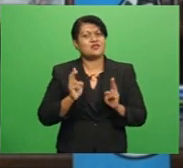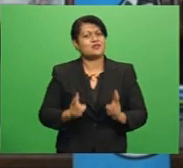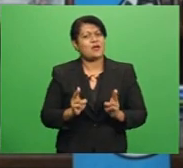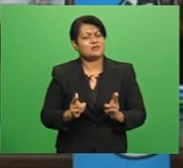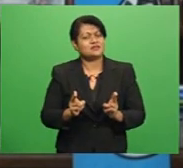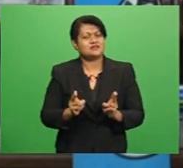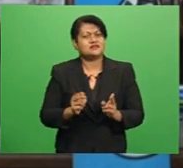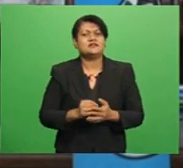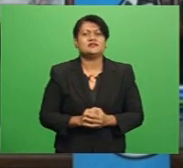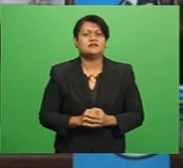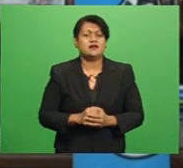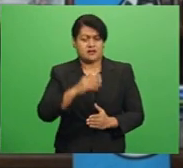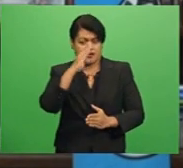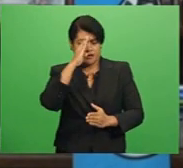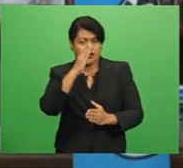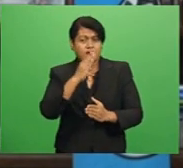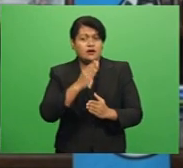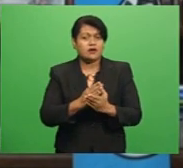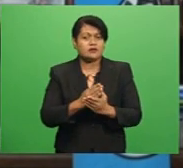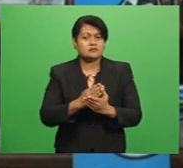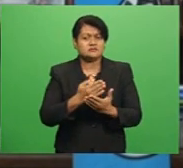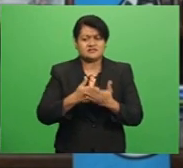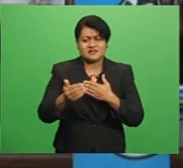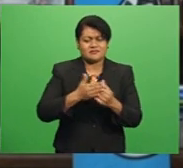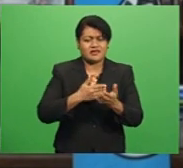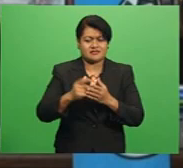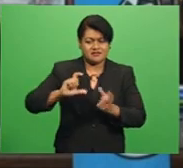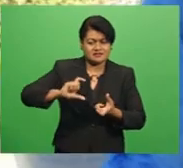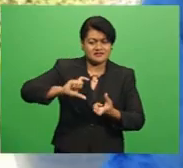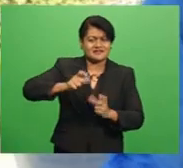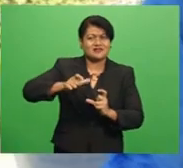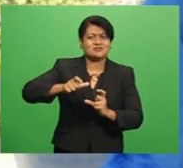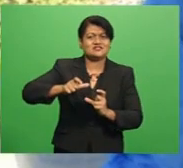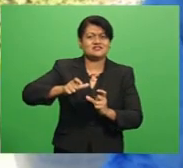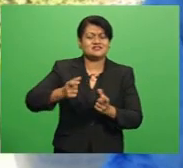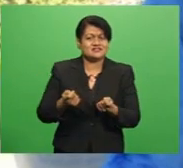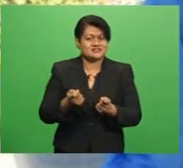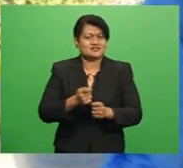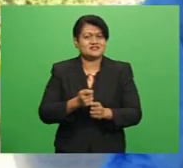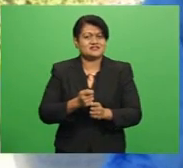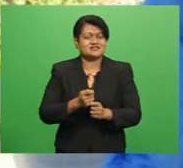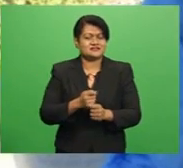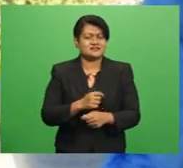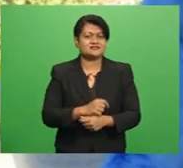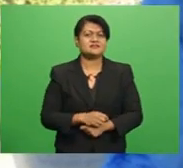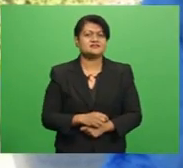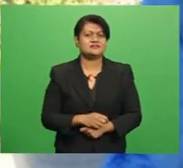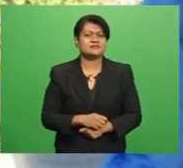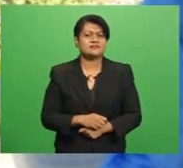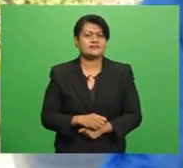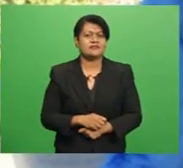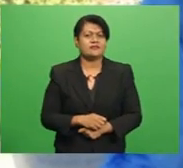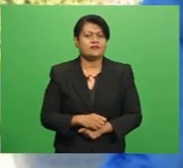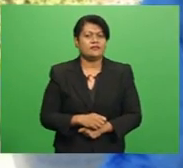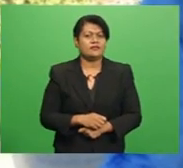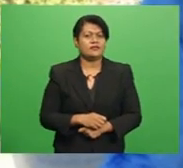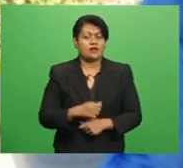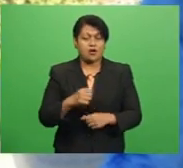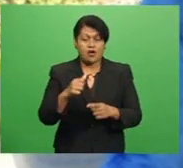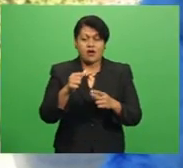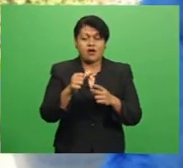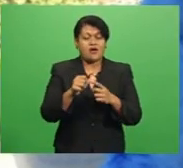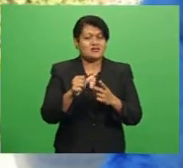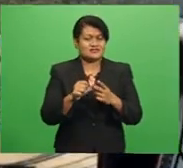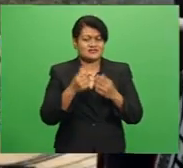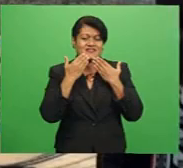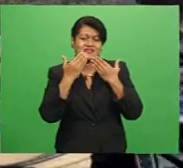hope that even as our climate keeps changing, so will we. He also acknowledged the frontline workers who've made a lot